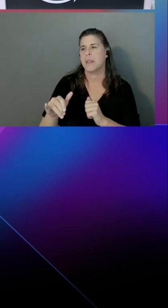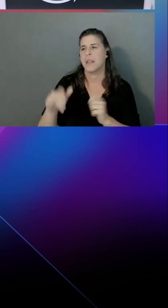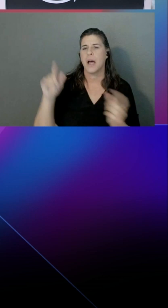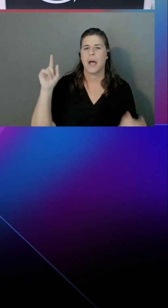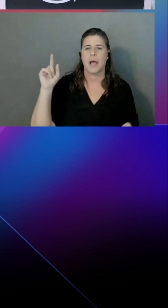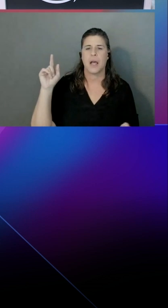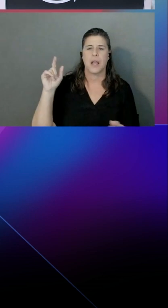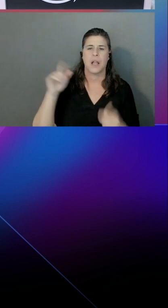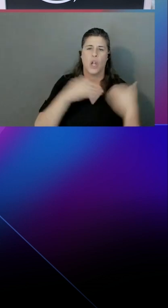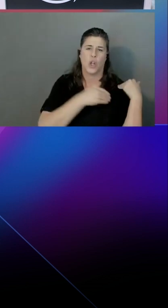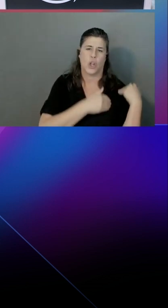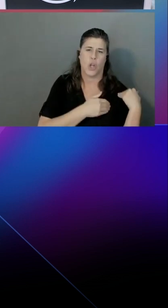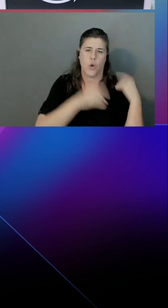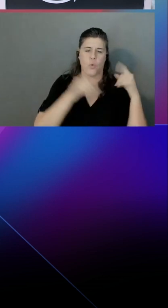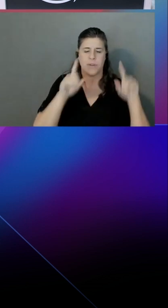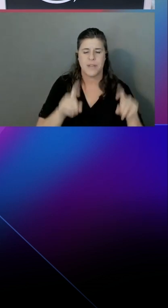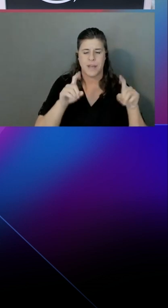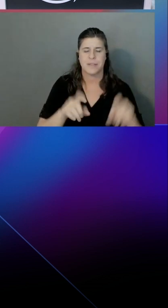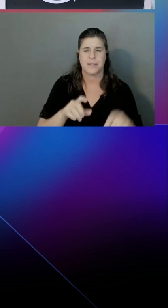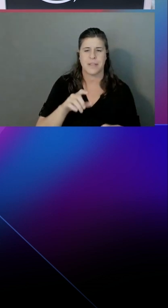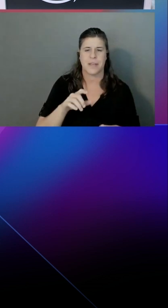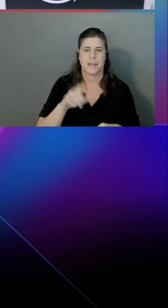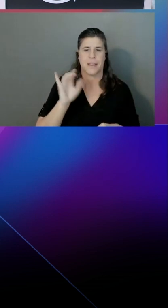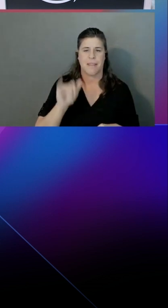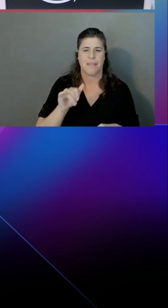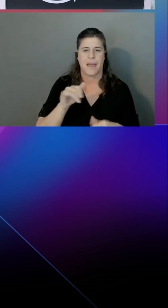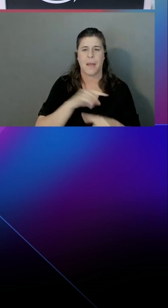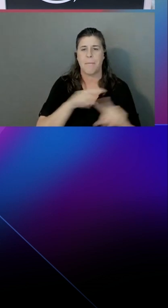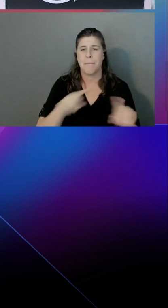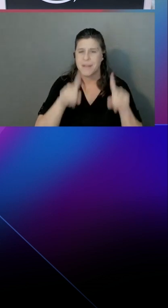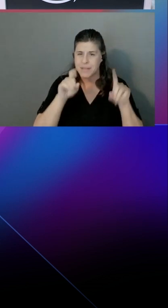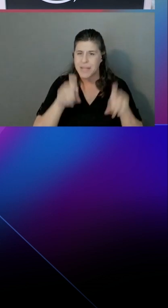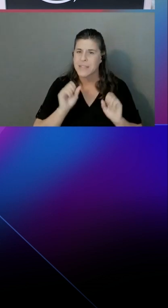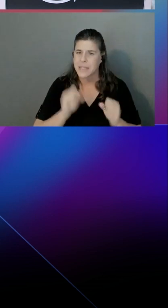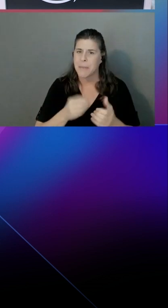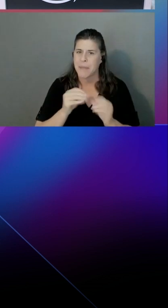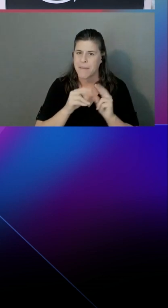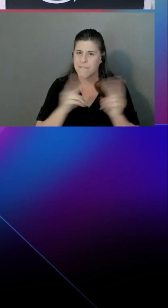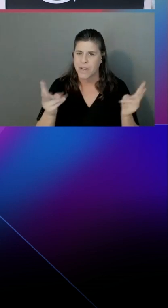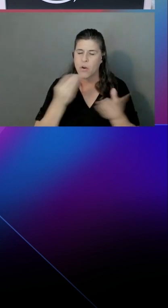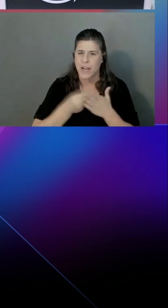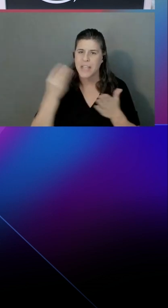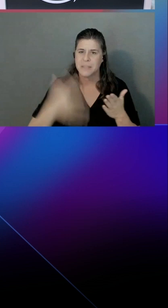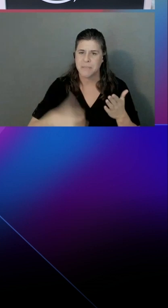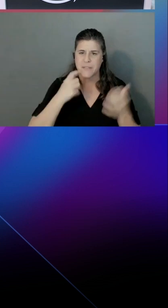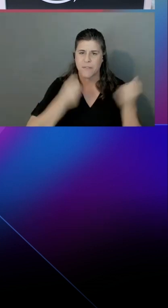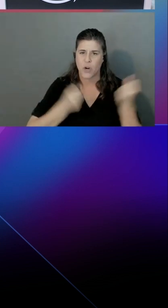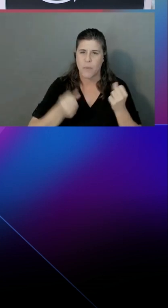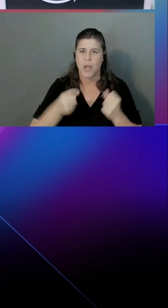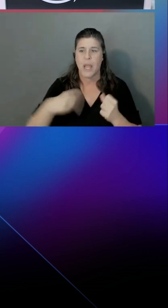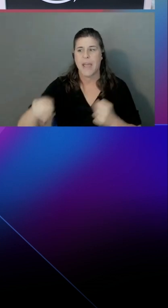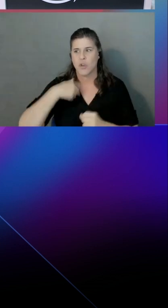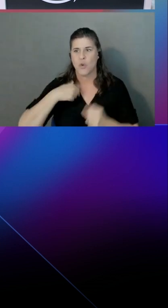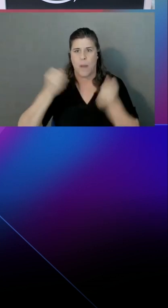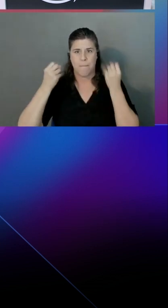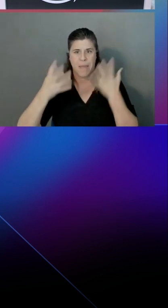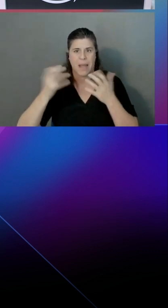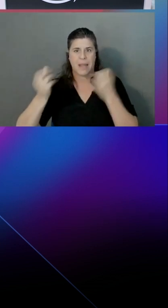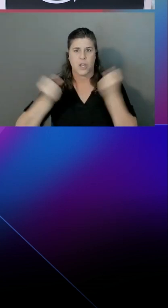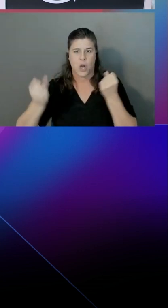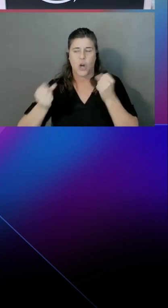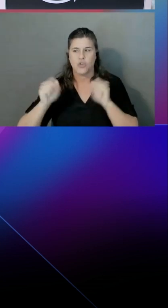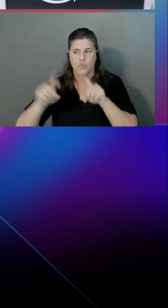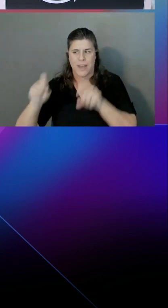something, testing automotive can be expensive, right? You can't test something new on a fleet of cars, but you can simulate that in the